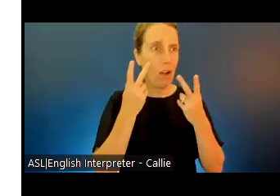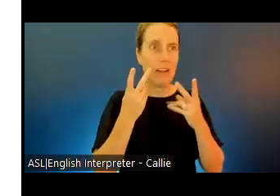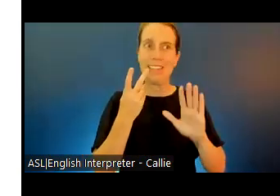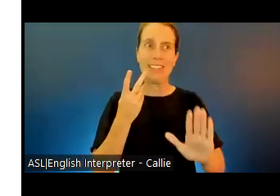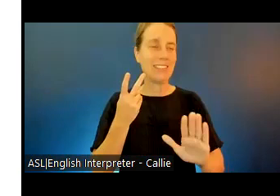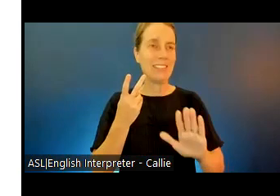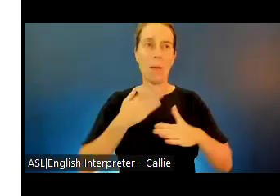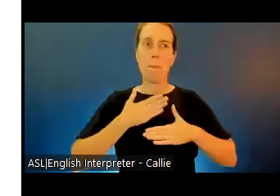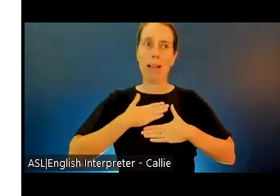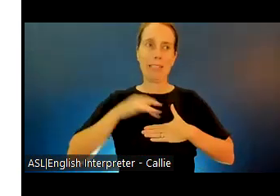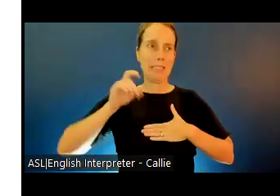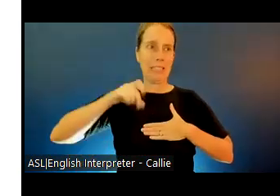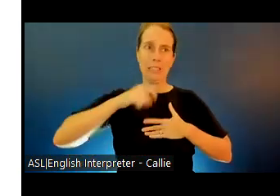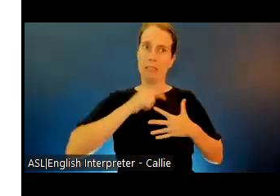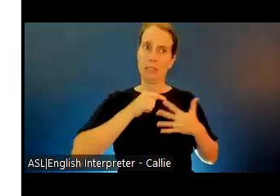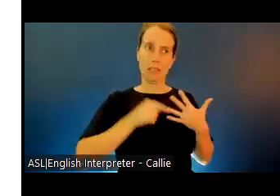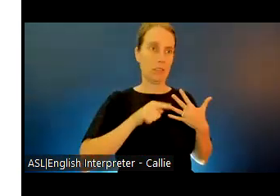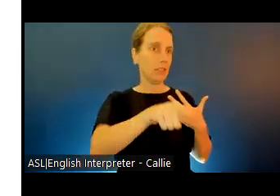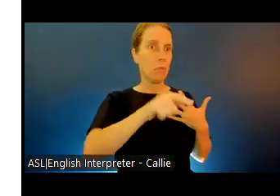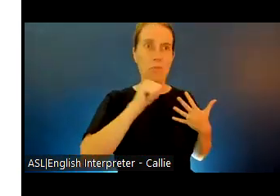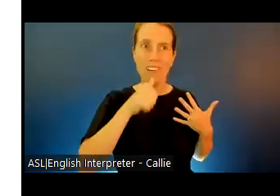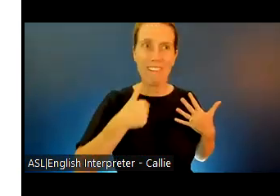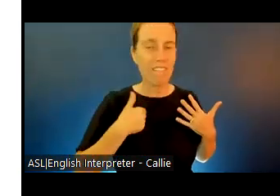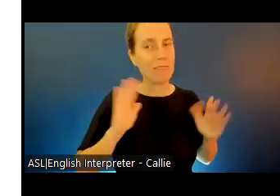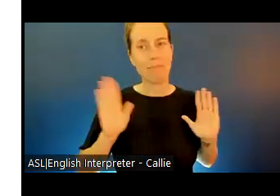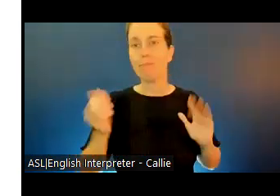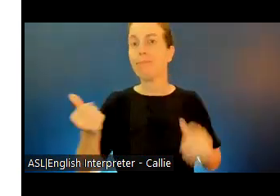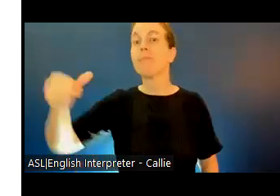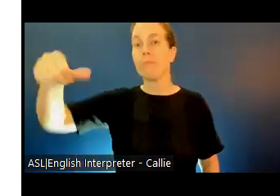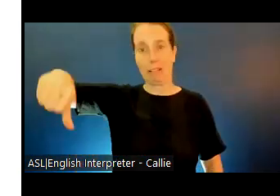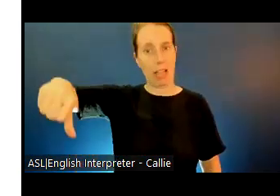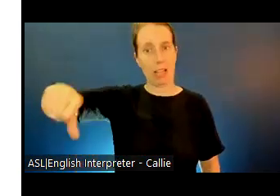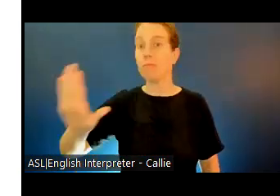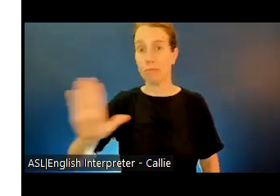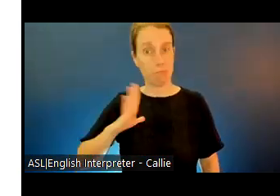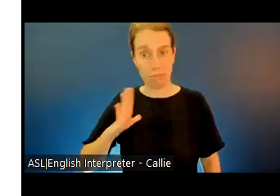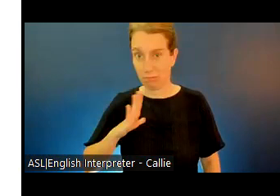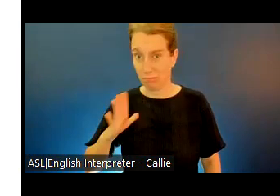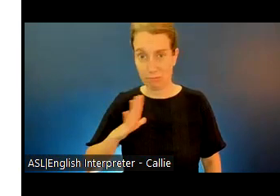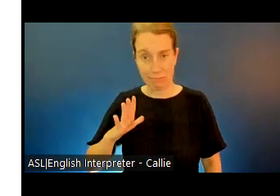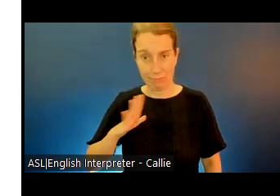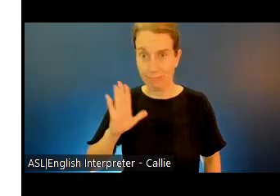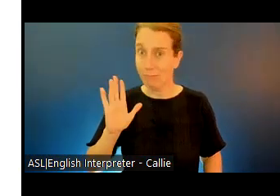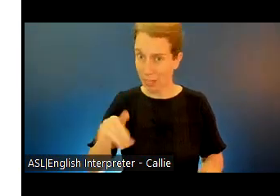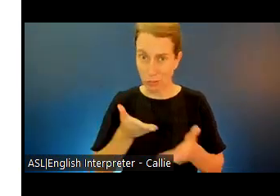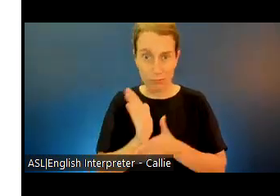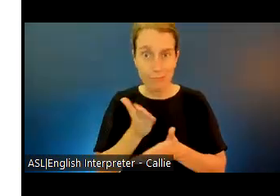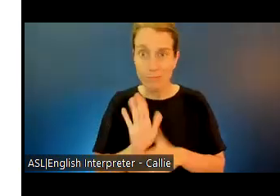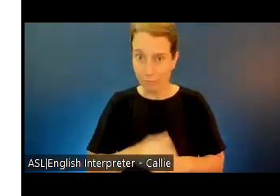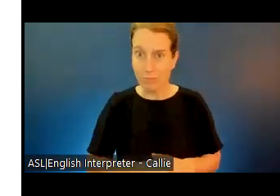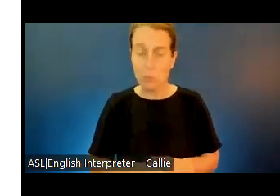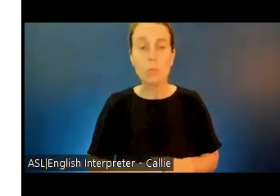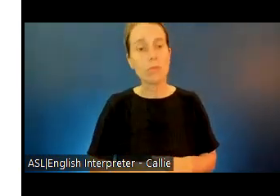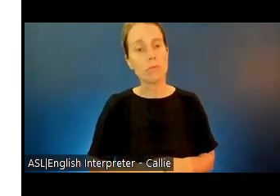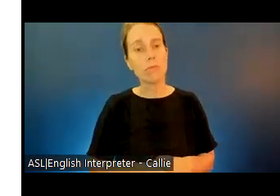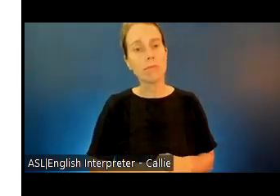that are completely understandable for why you should decline services. Lastly, I think it's important, this